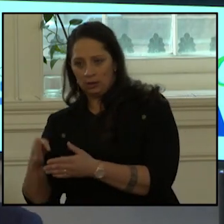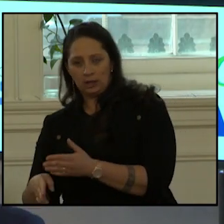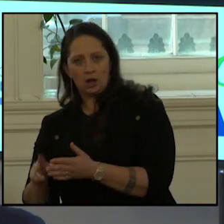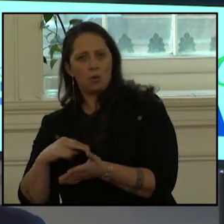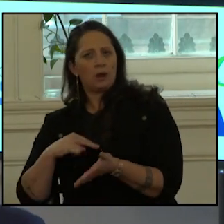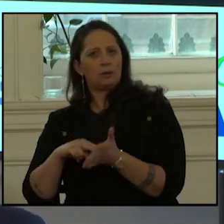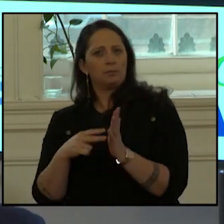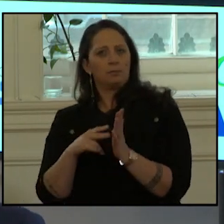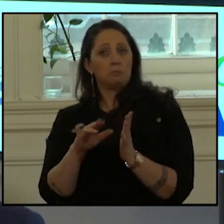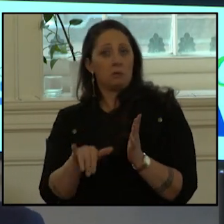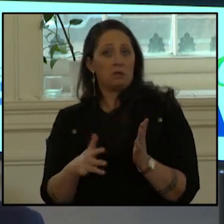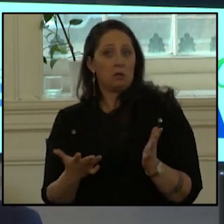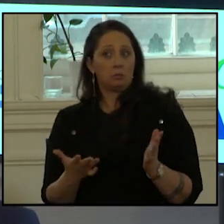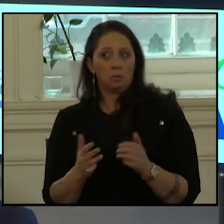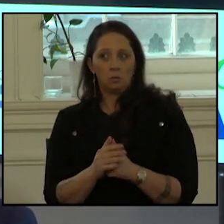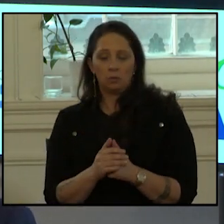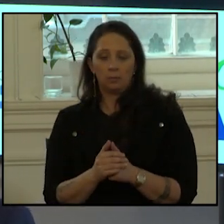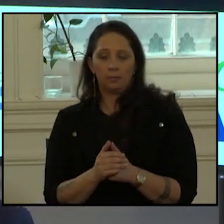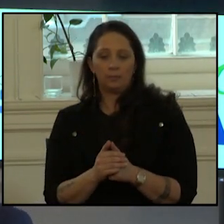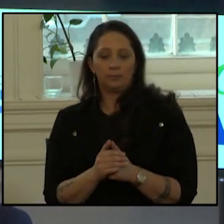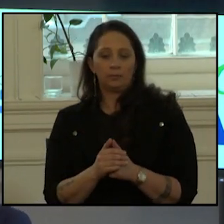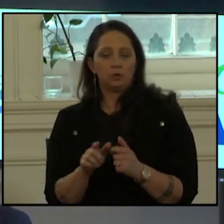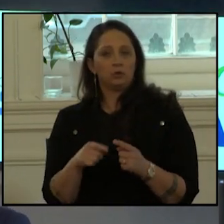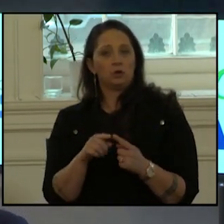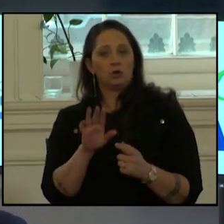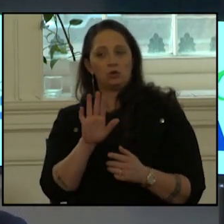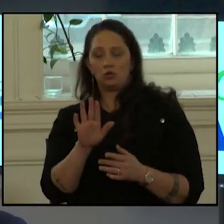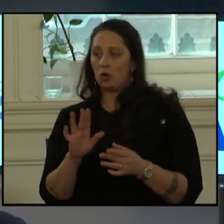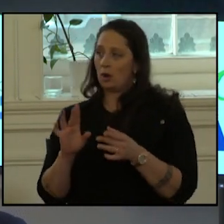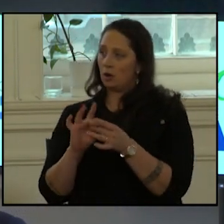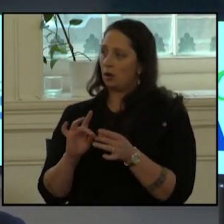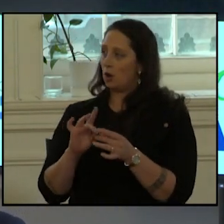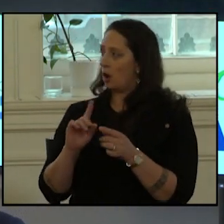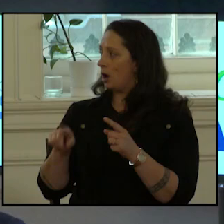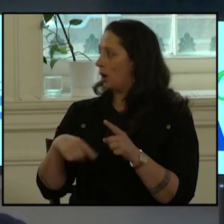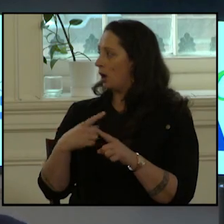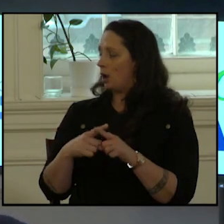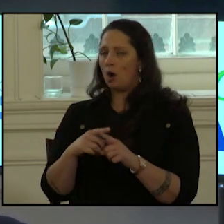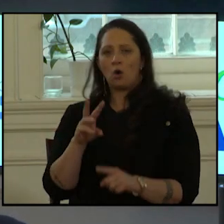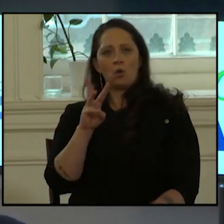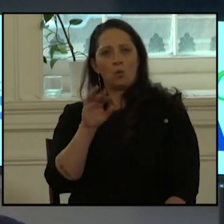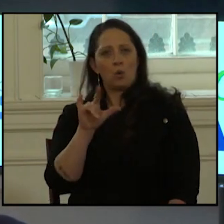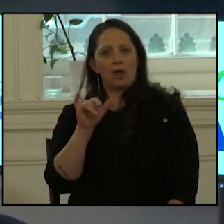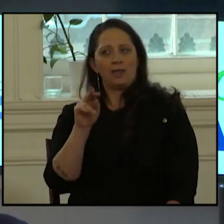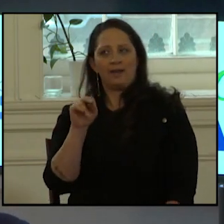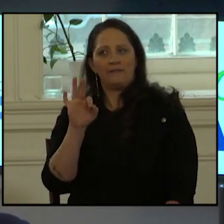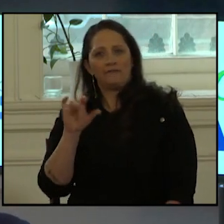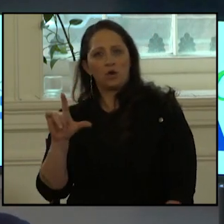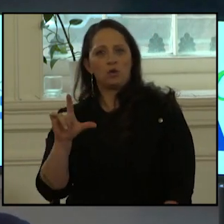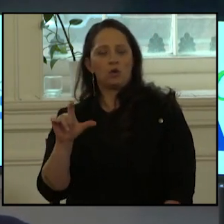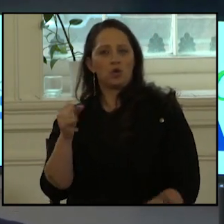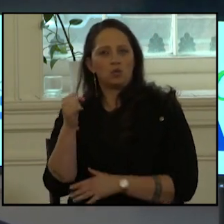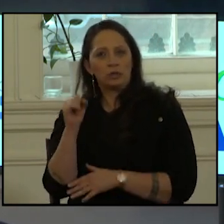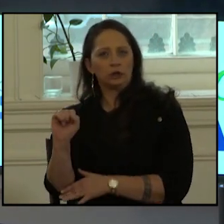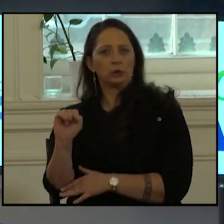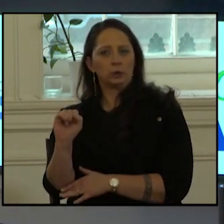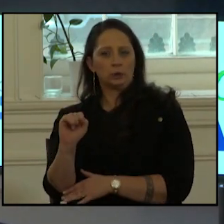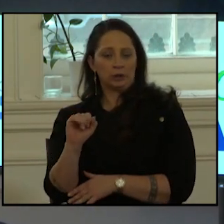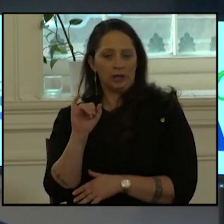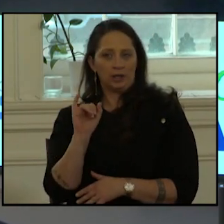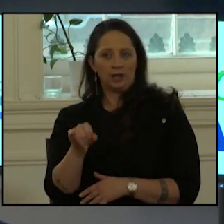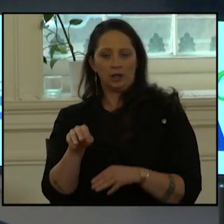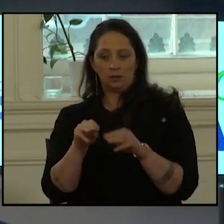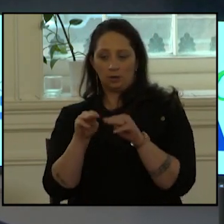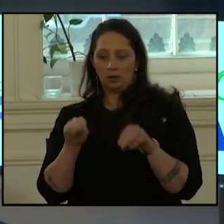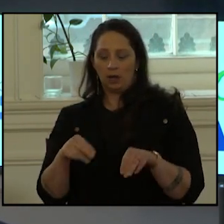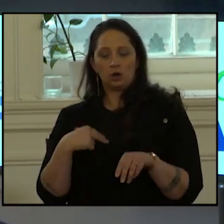by this is that, to your statement, Andre, about a willful resistance, the museum,